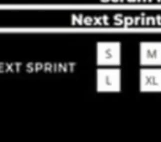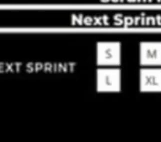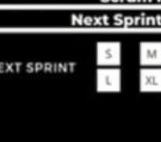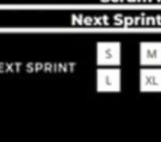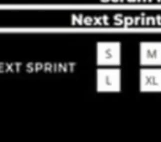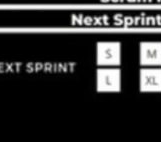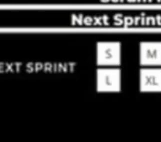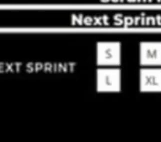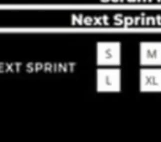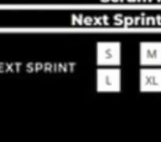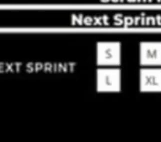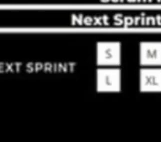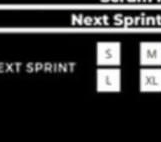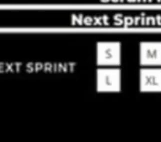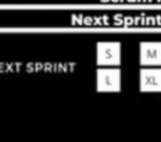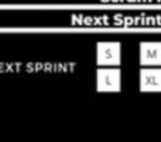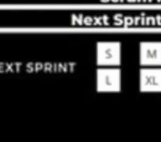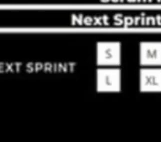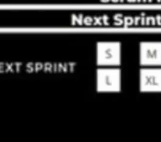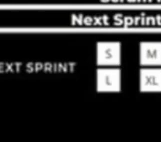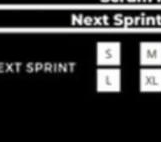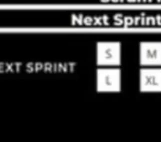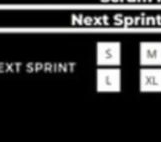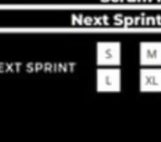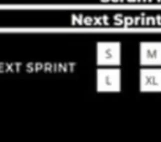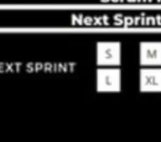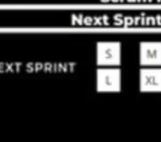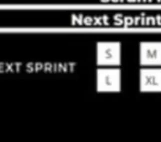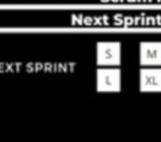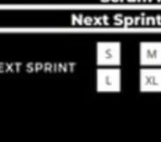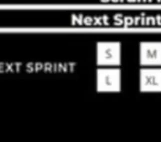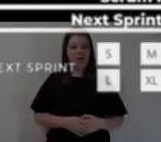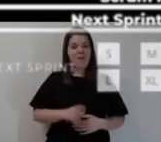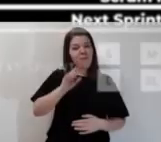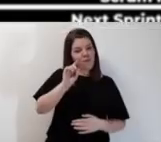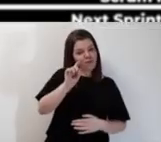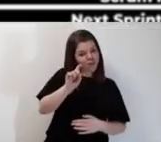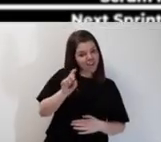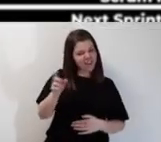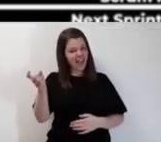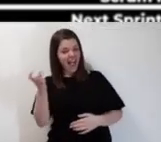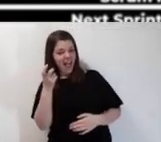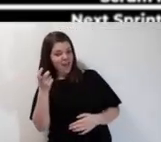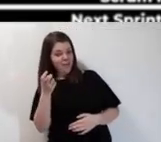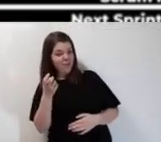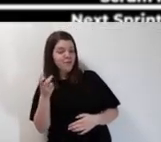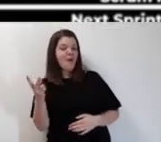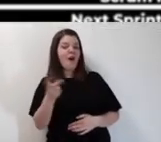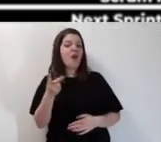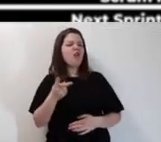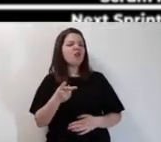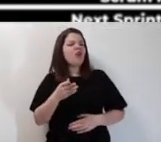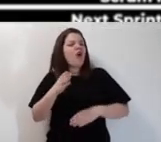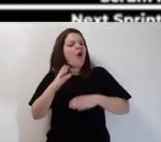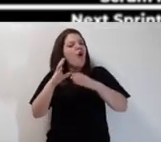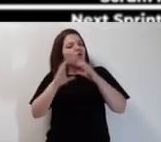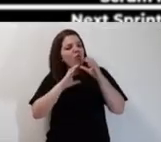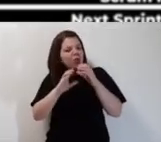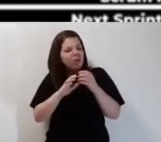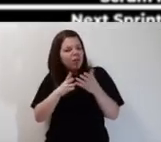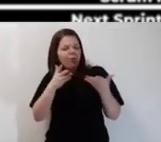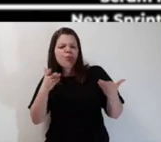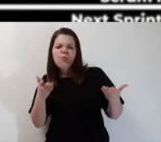actors involved in the methodology, teachers and the student is, and also in what process interaction between